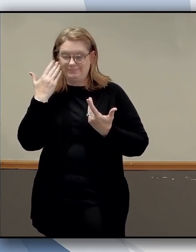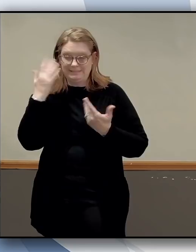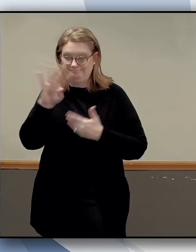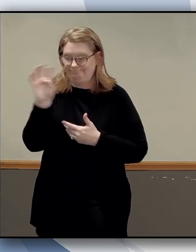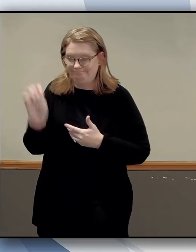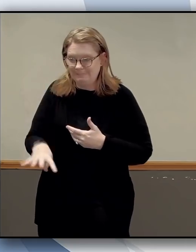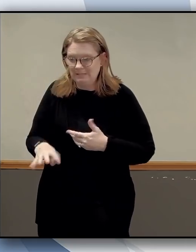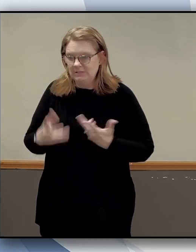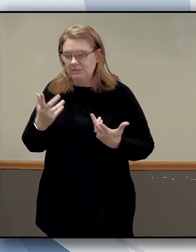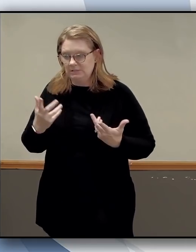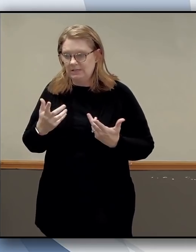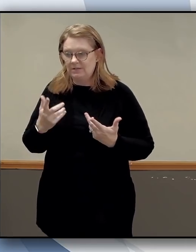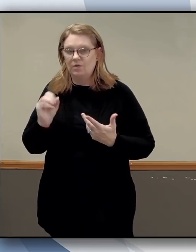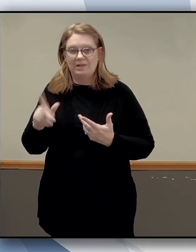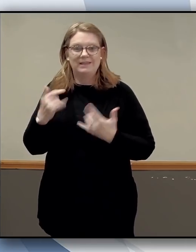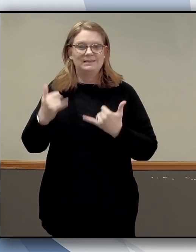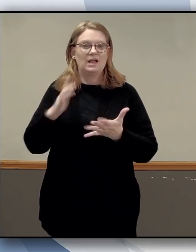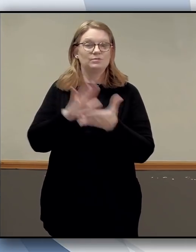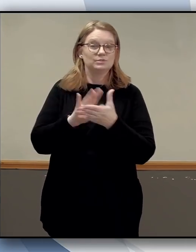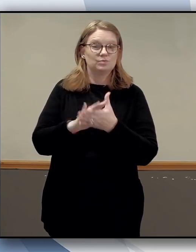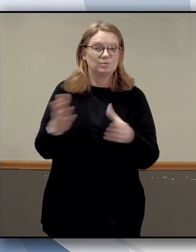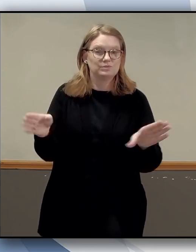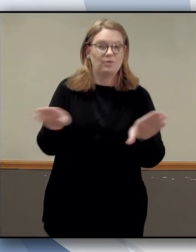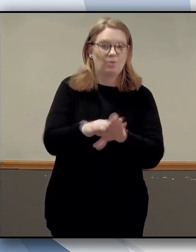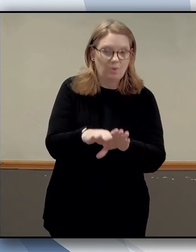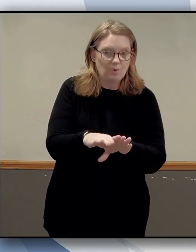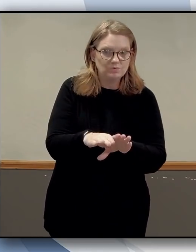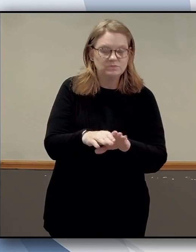make choices like closing schools to in-person